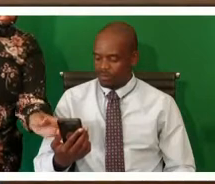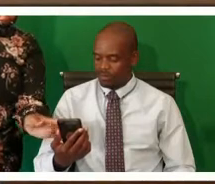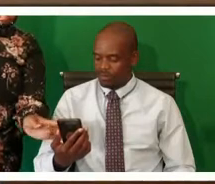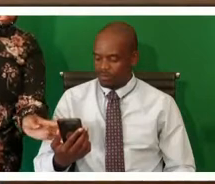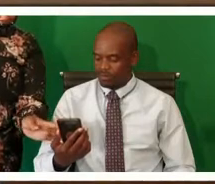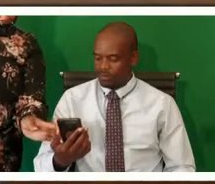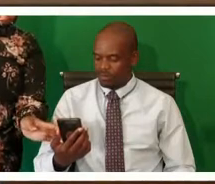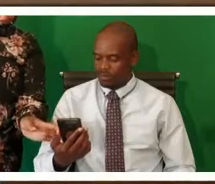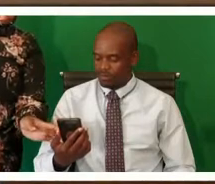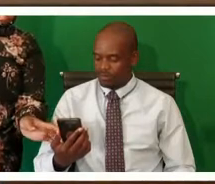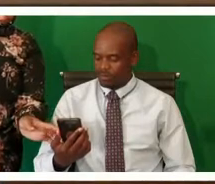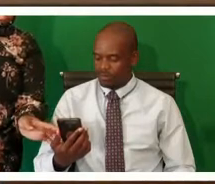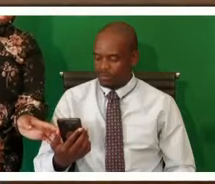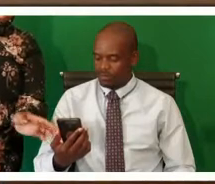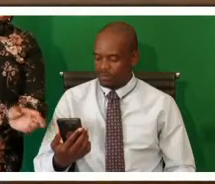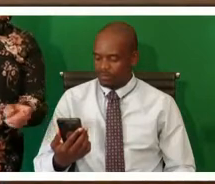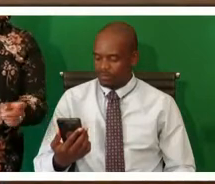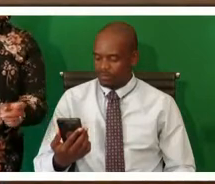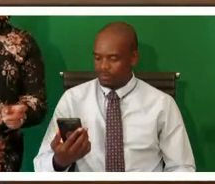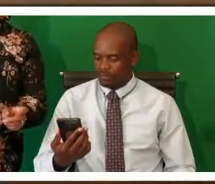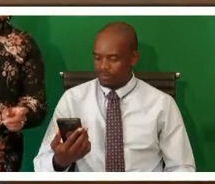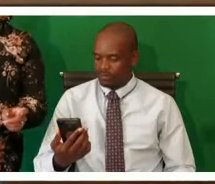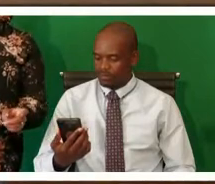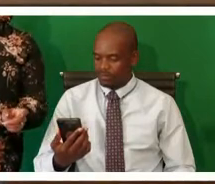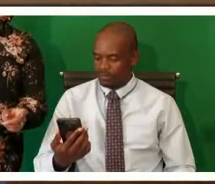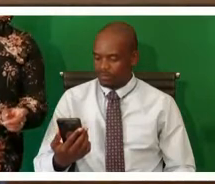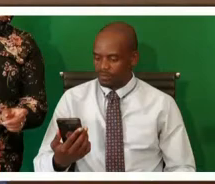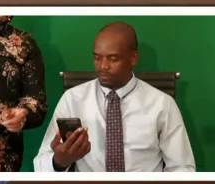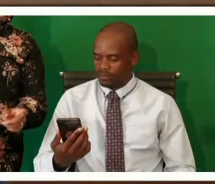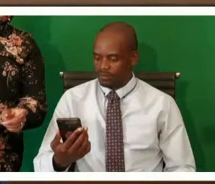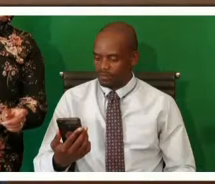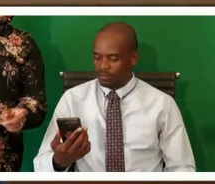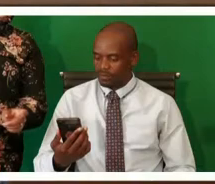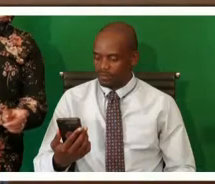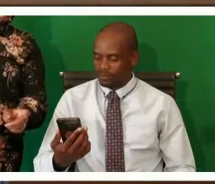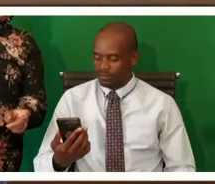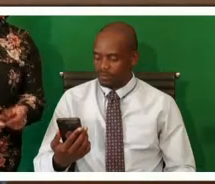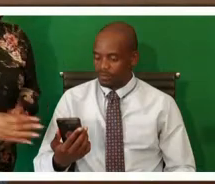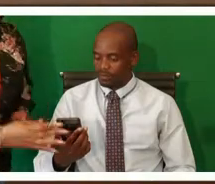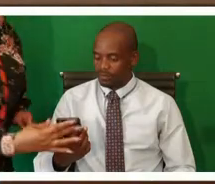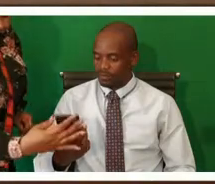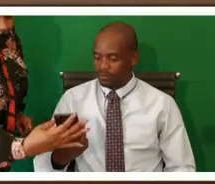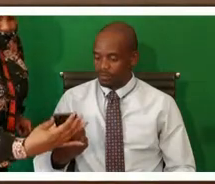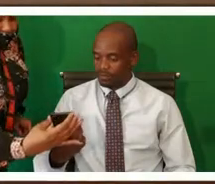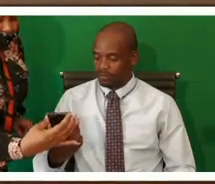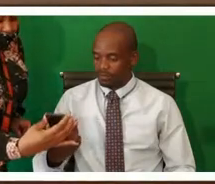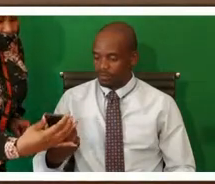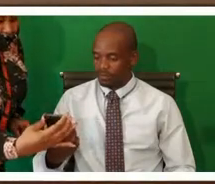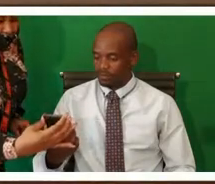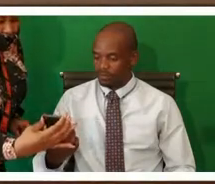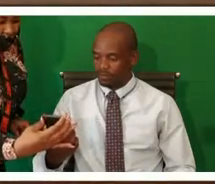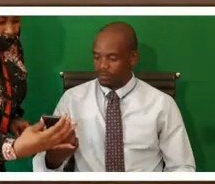implemented 9 projects to upgrade township access roads. This project, worth